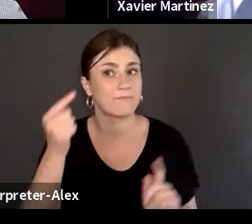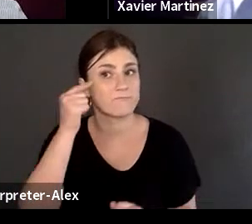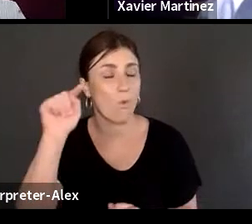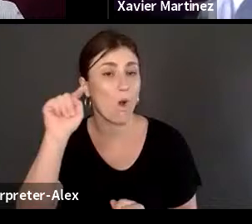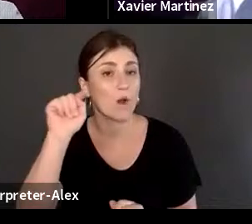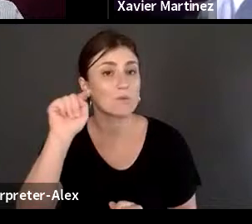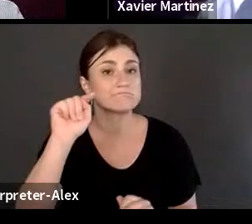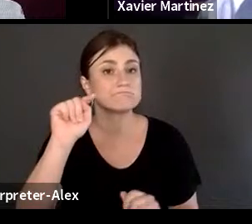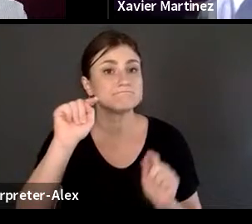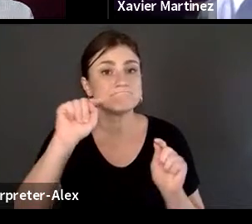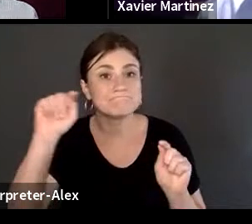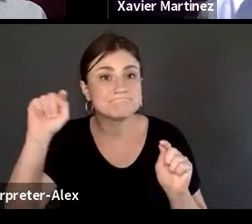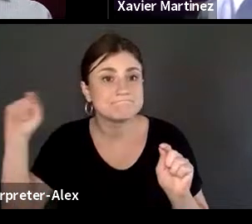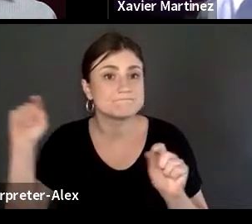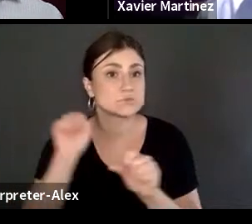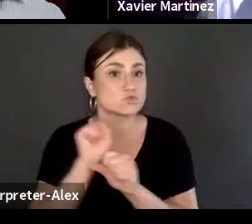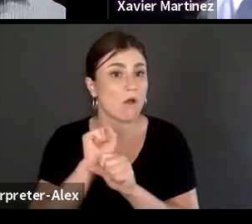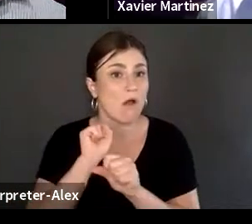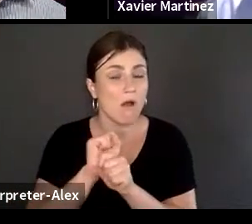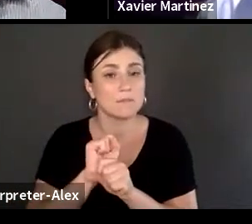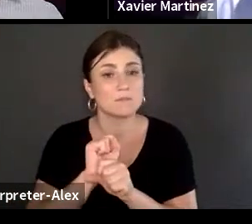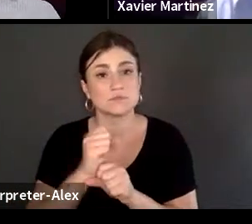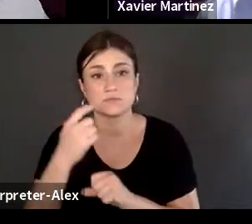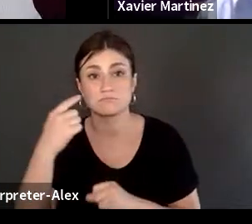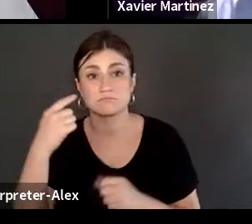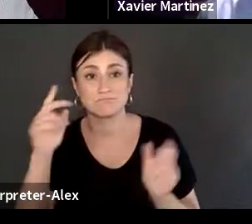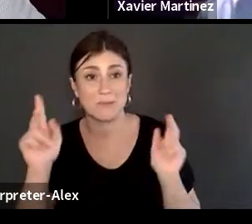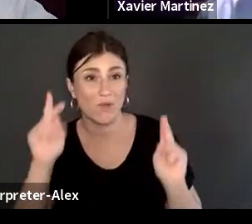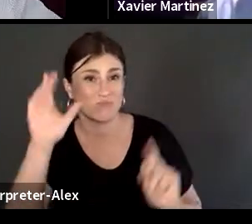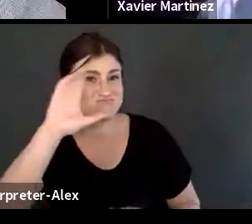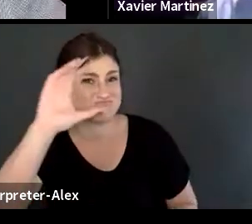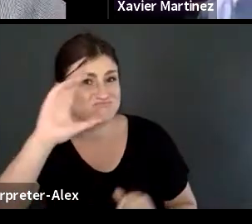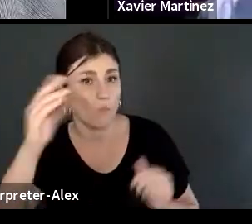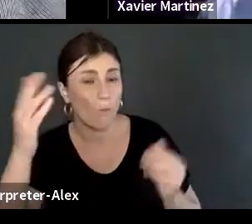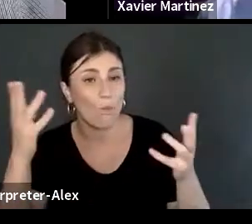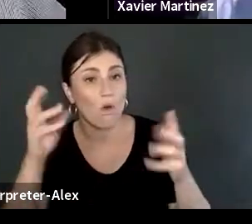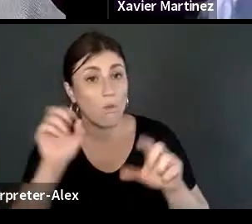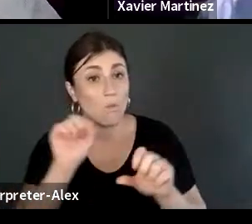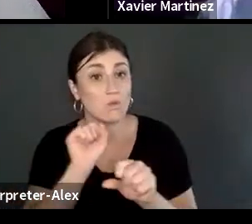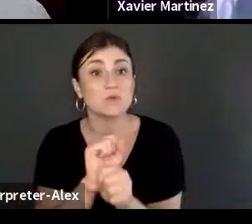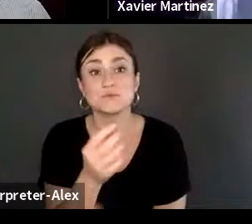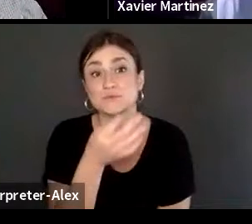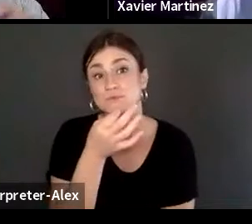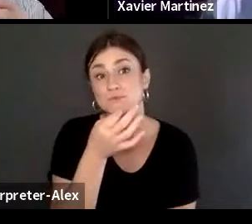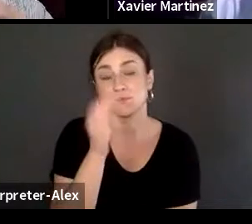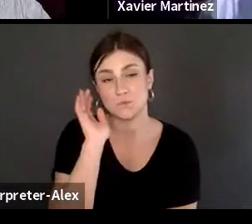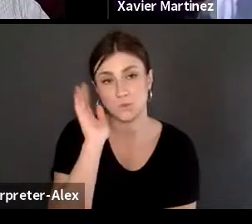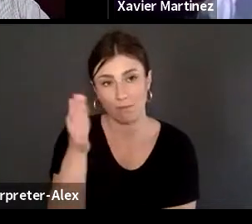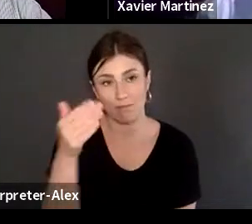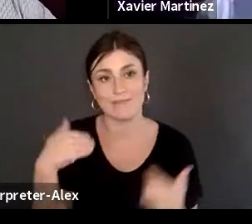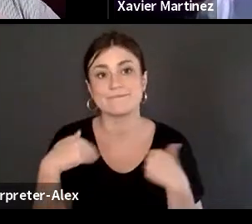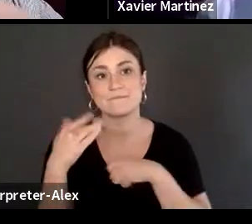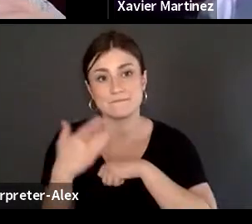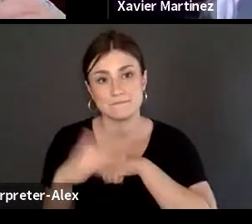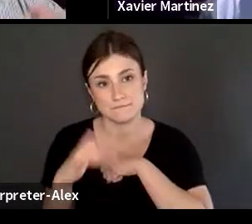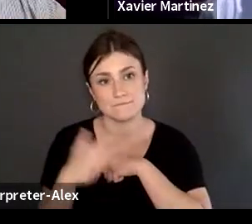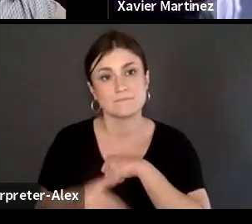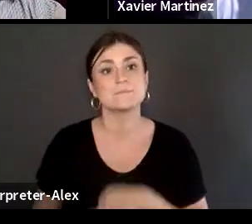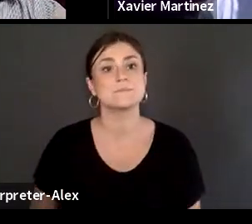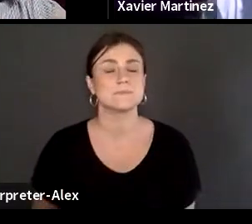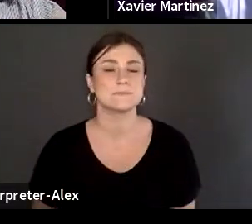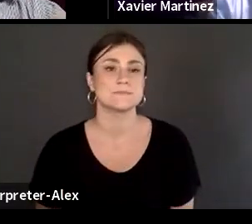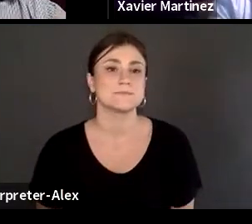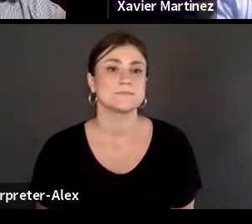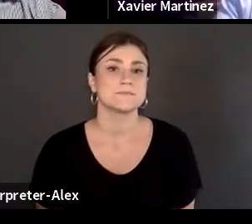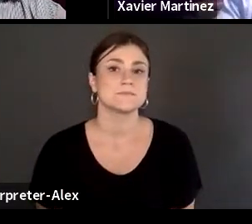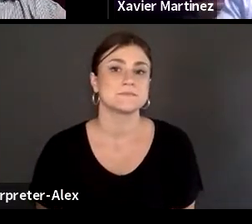maybe looking for work will also be coming forth hopefully in the near future. Thank you very much, Councillor, for